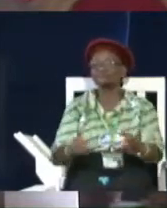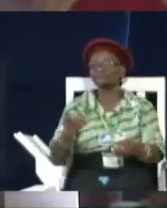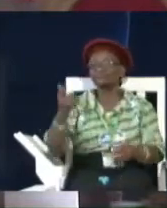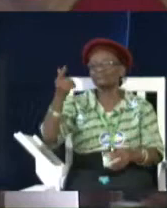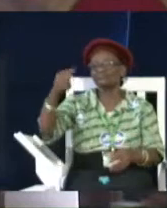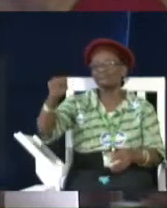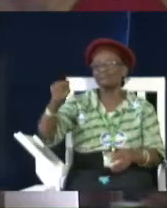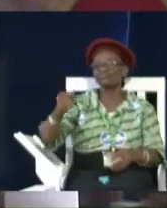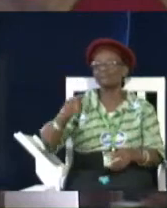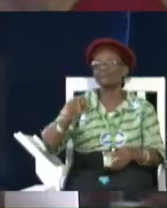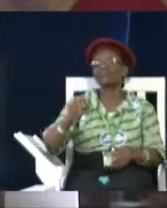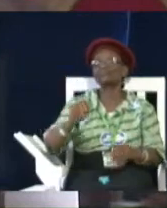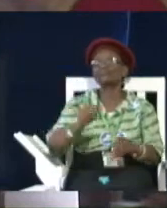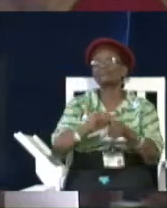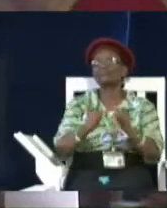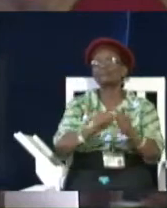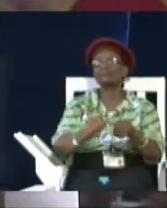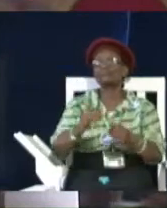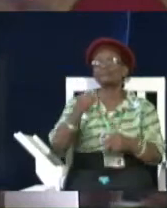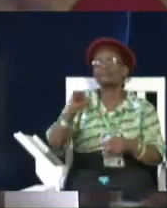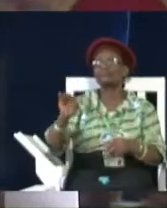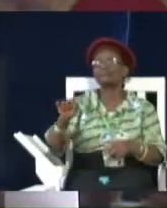problems of others.